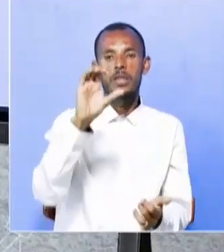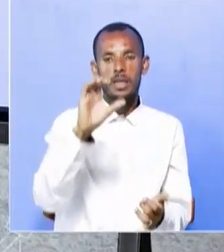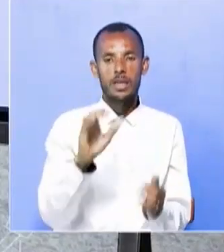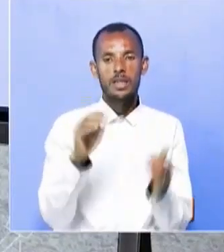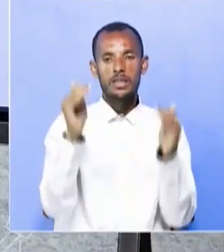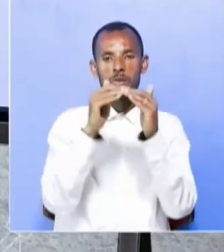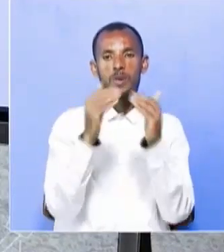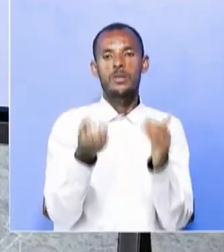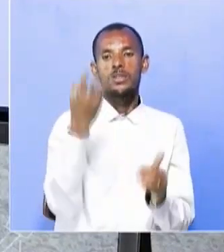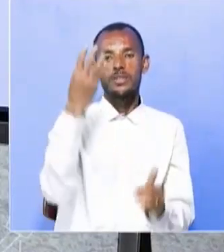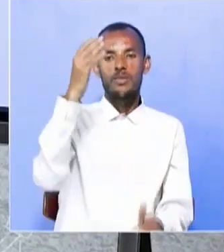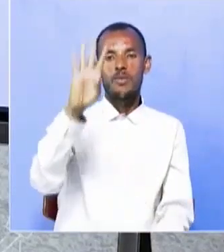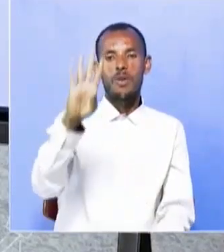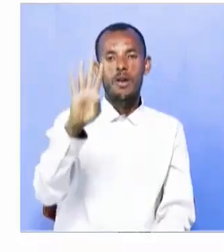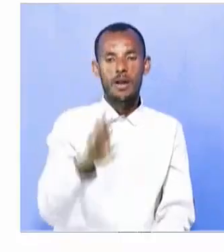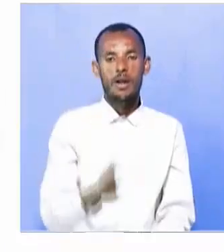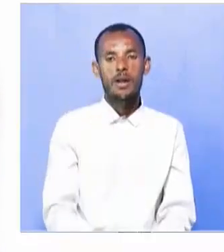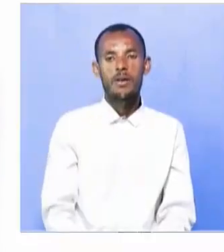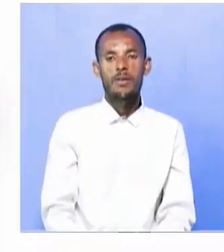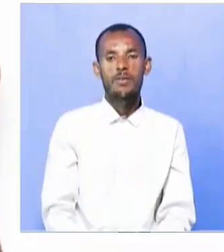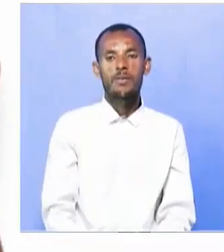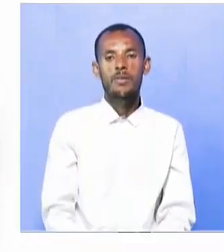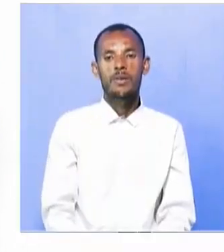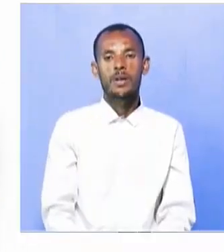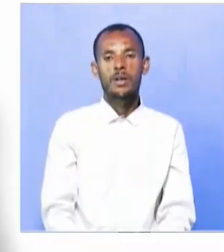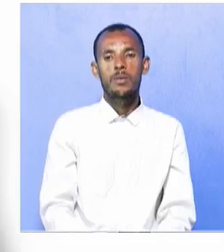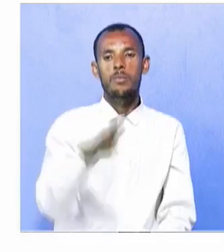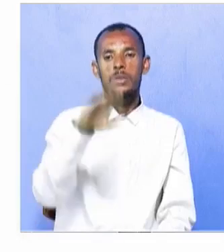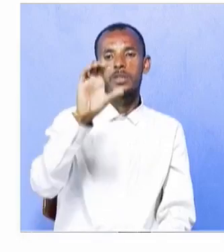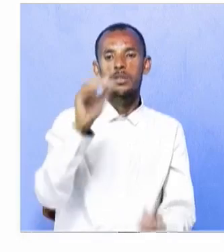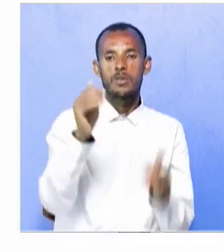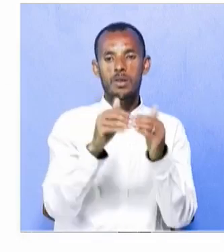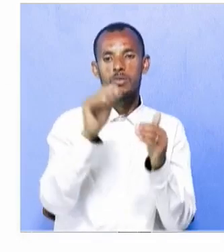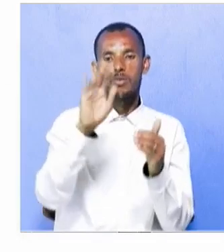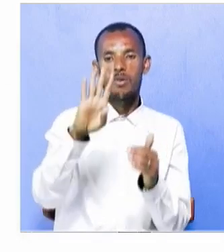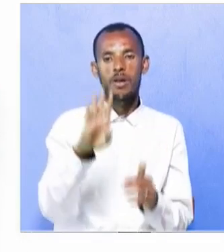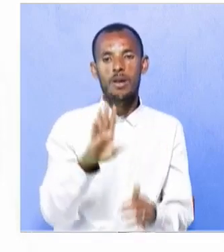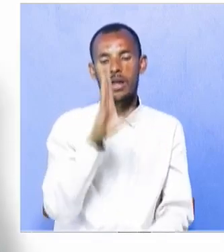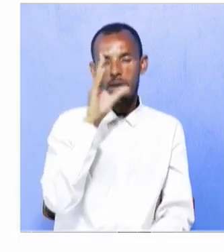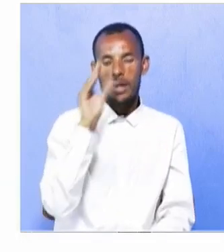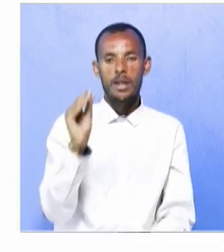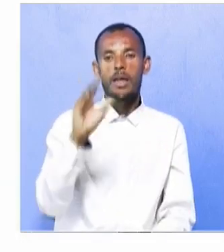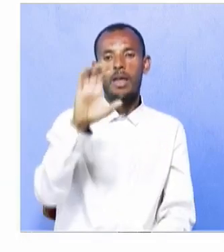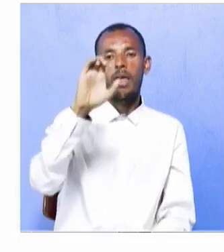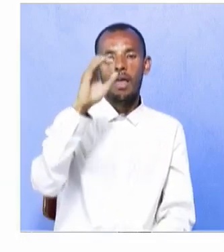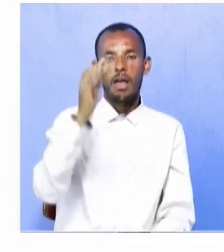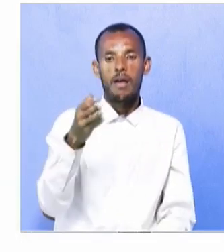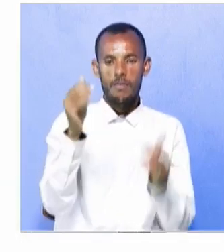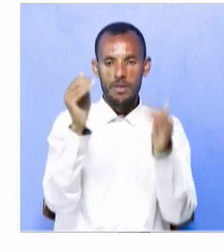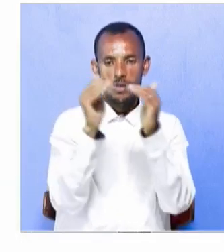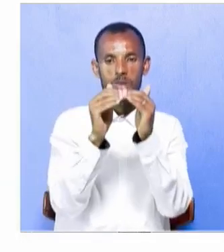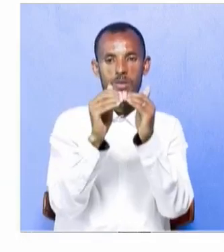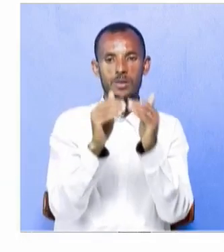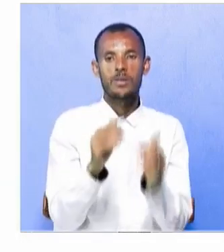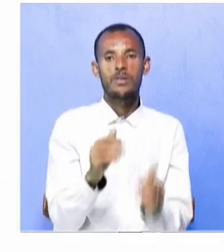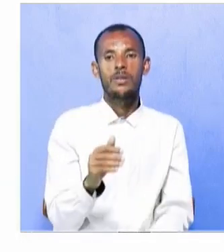is 4, okay? BC is 4, and EF is